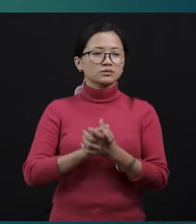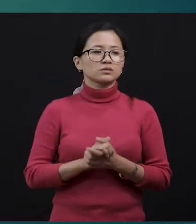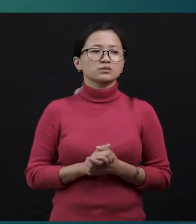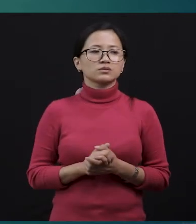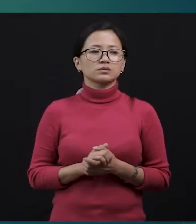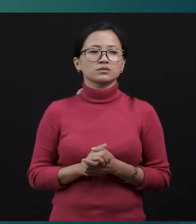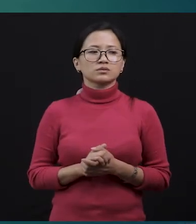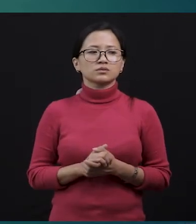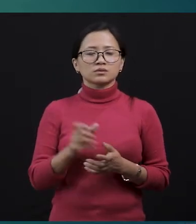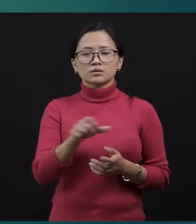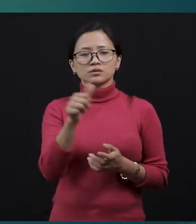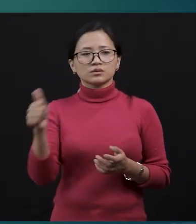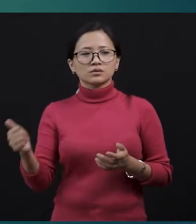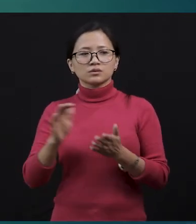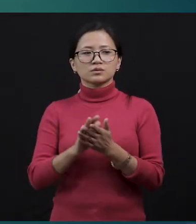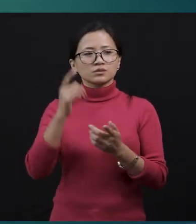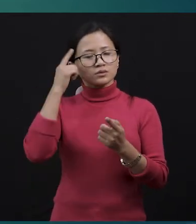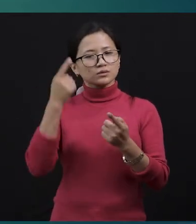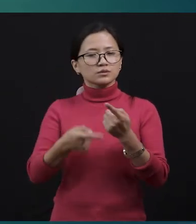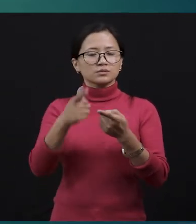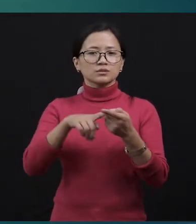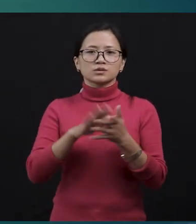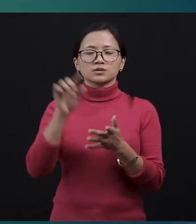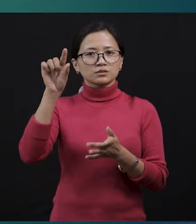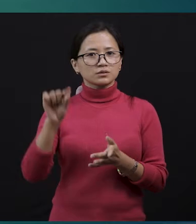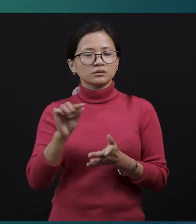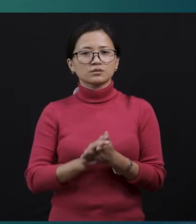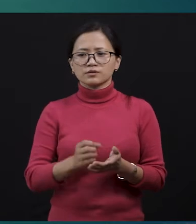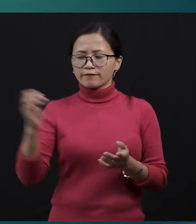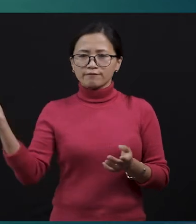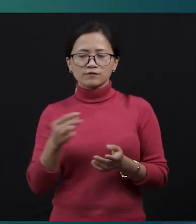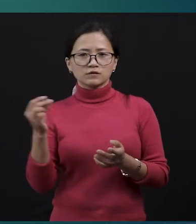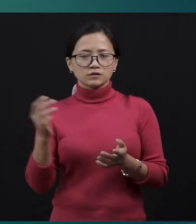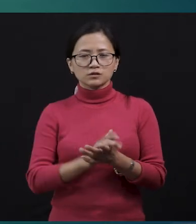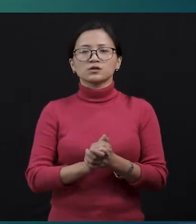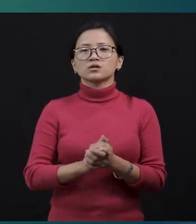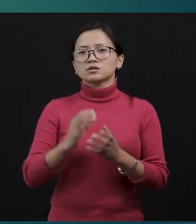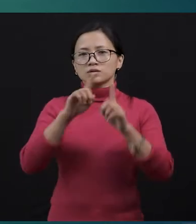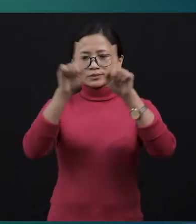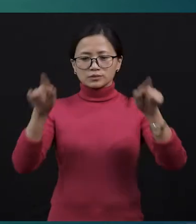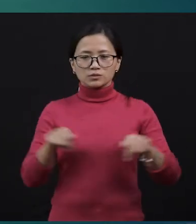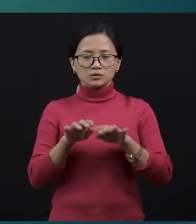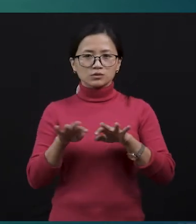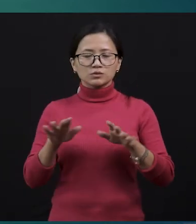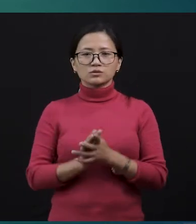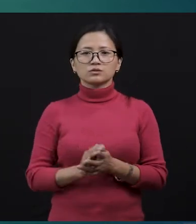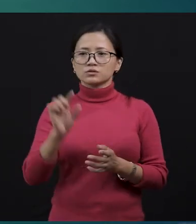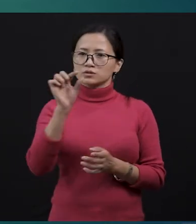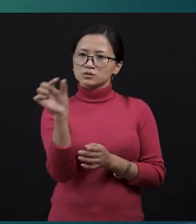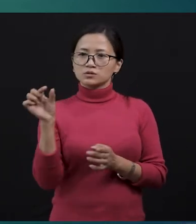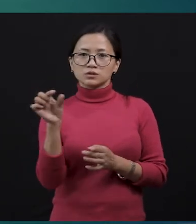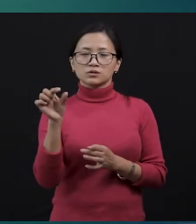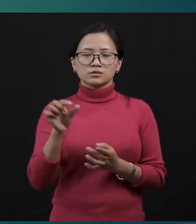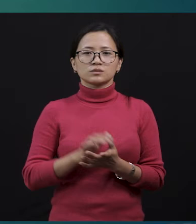Making metal stronger is another experiment that they did, and to make faster computer chips. We talk of 3Gs, 4Gs, and 5Gs,